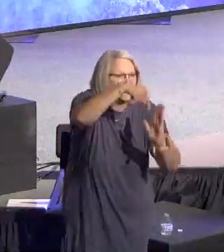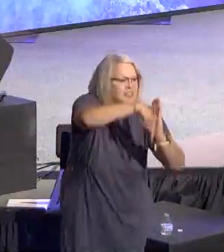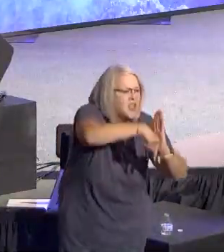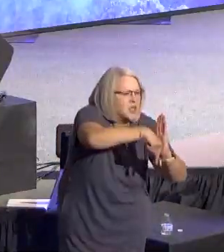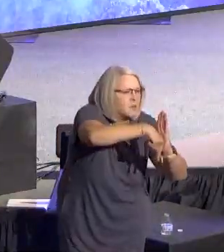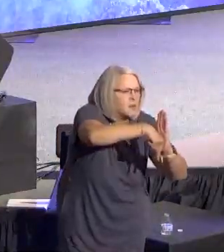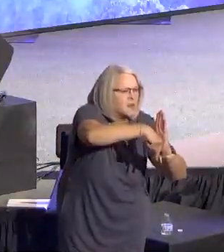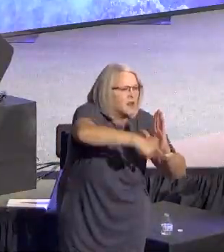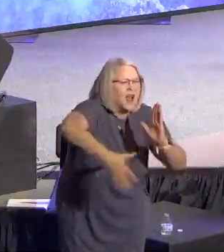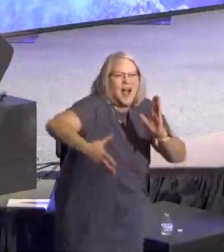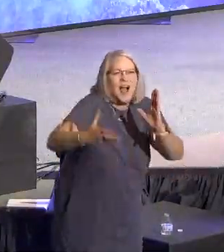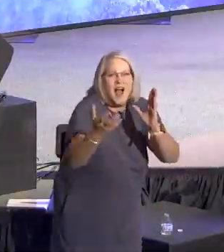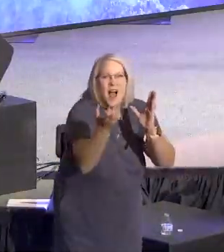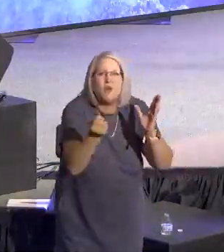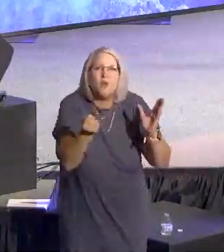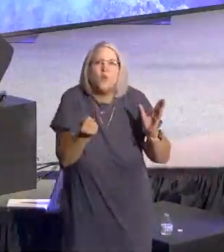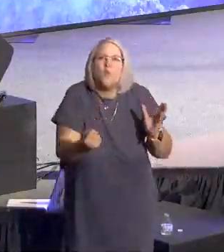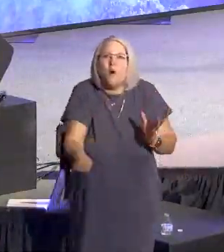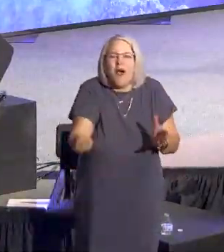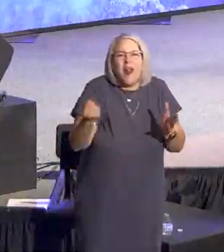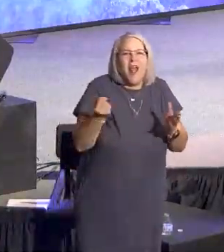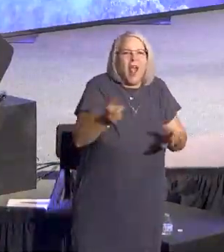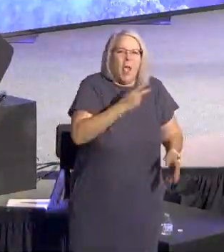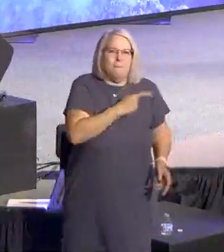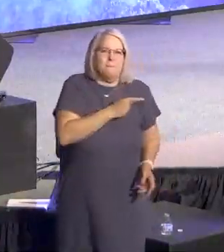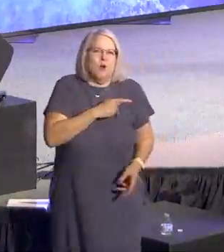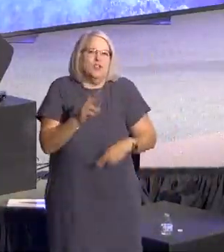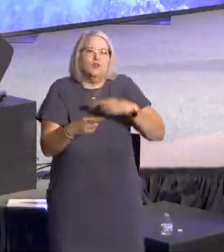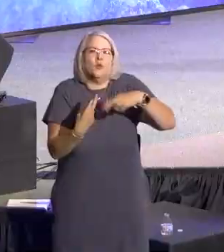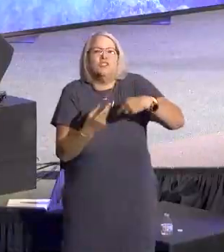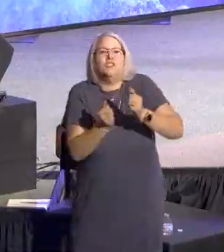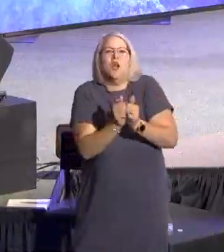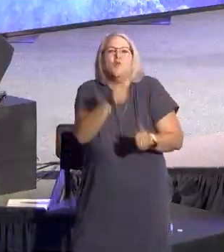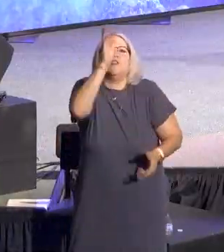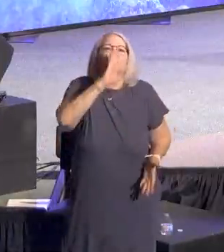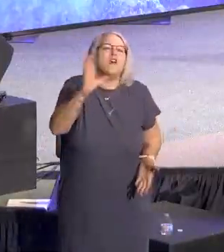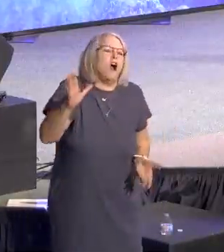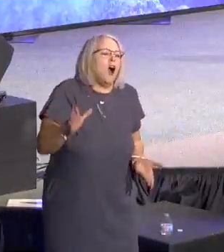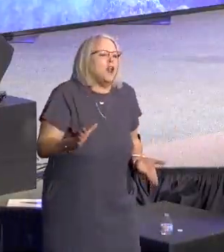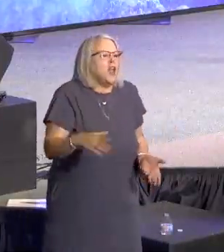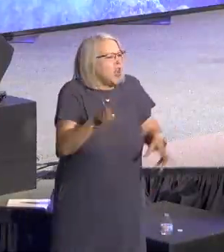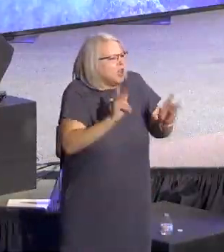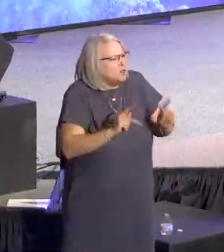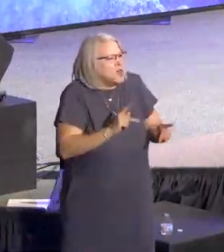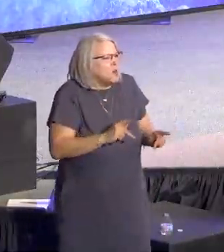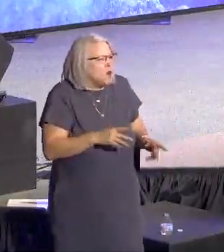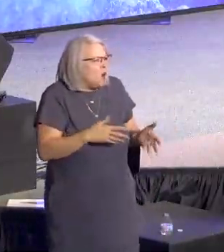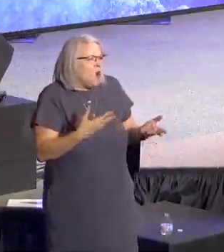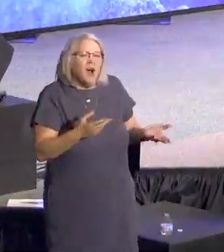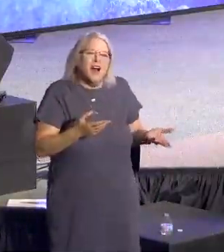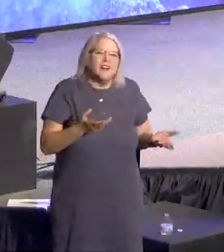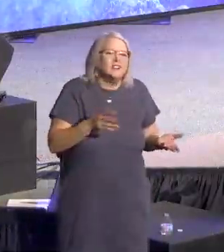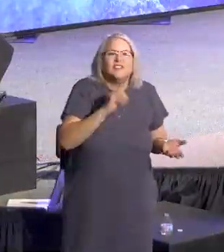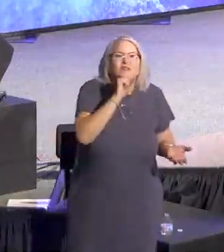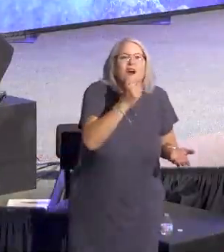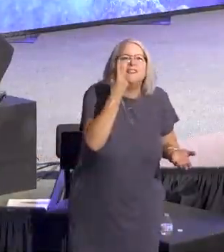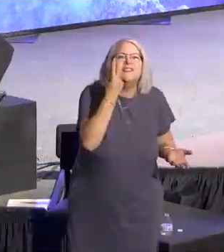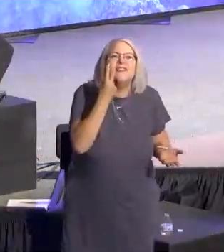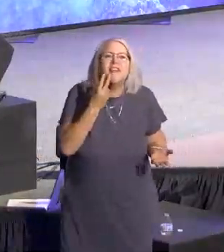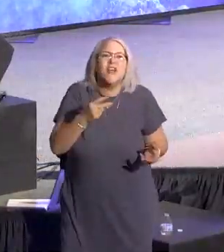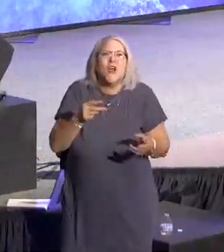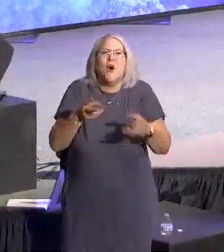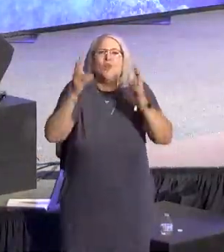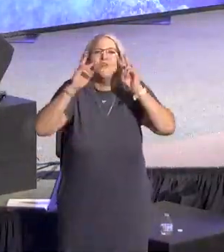with God. And I'm afraid that far too many people sit in churches around the world with a very shallow vision for who God is and a very